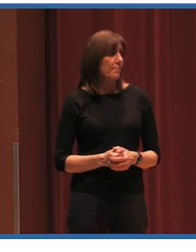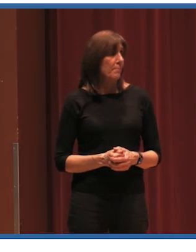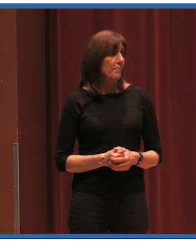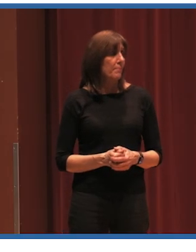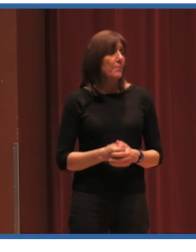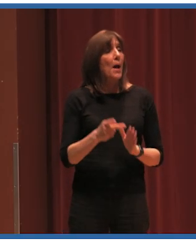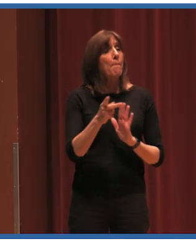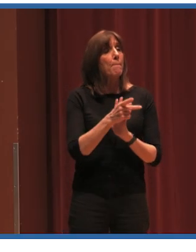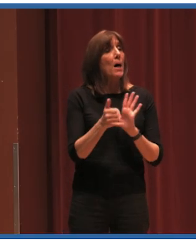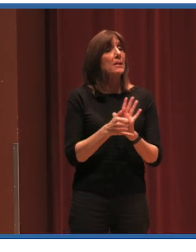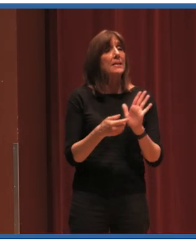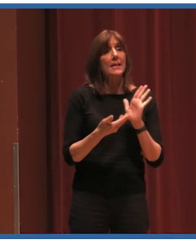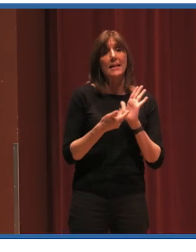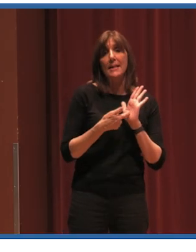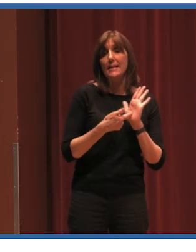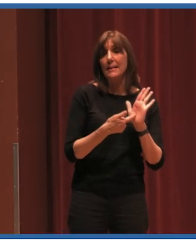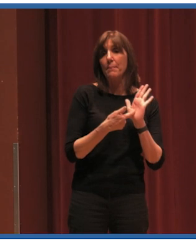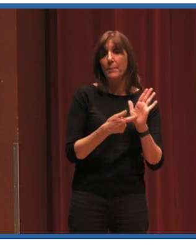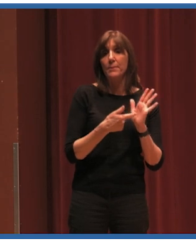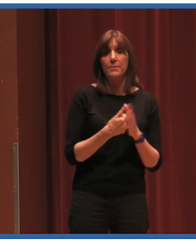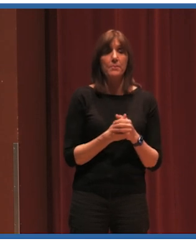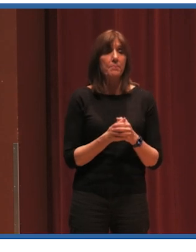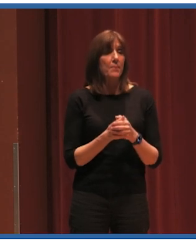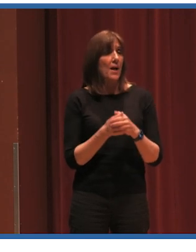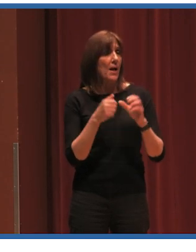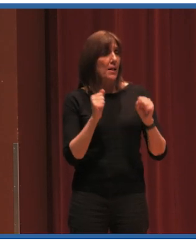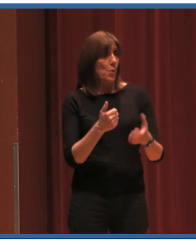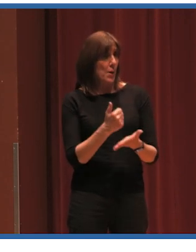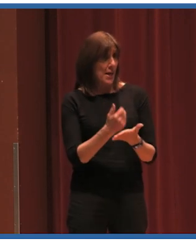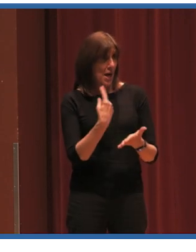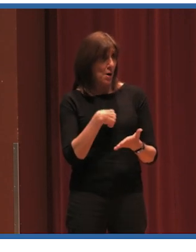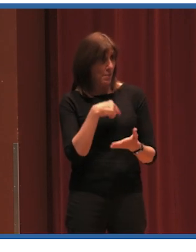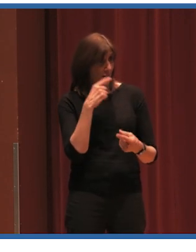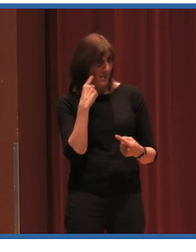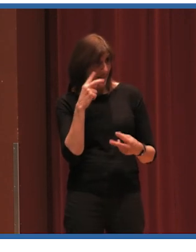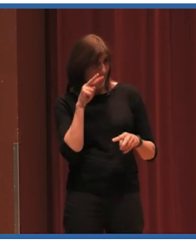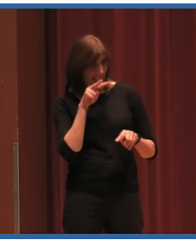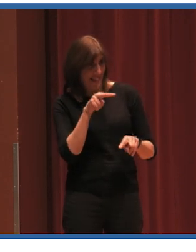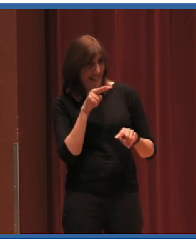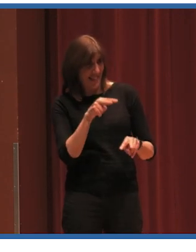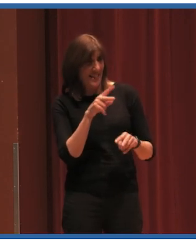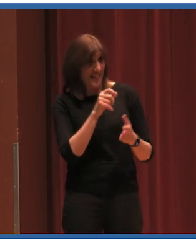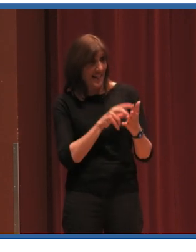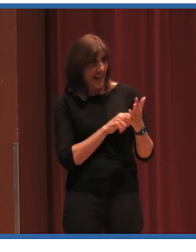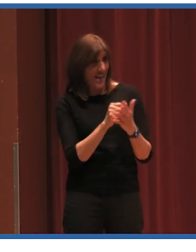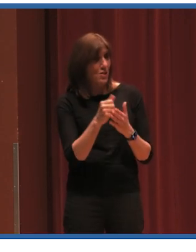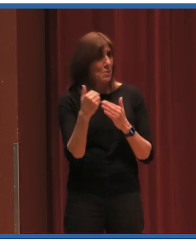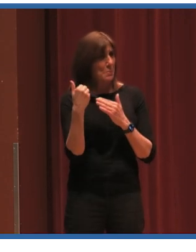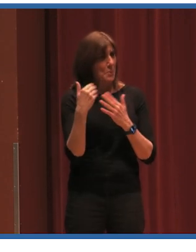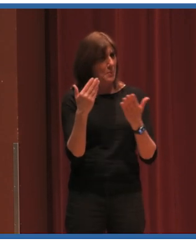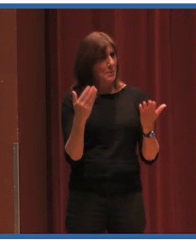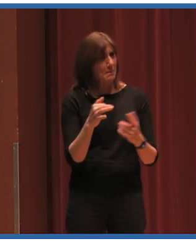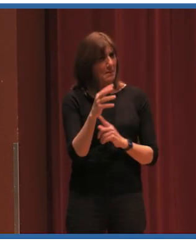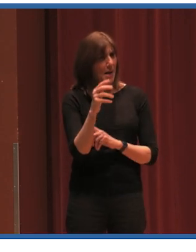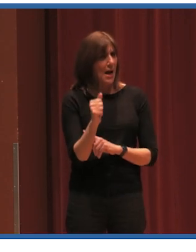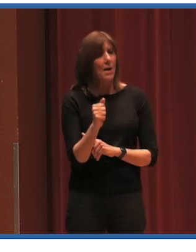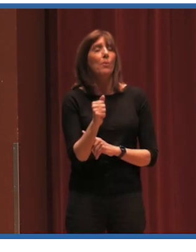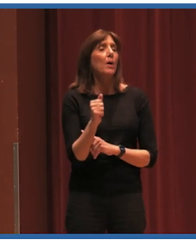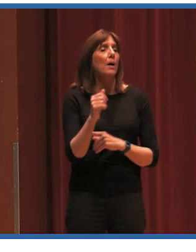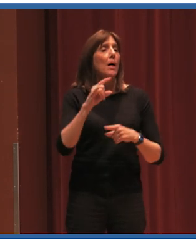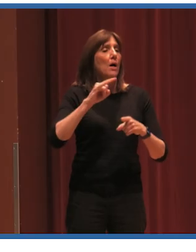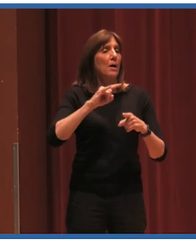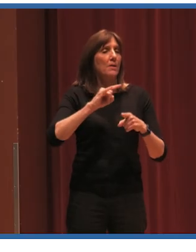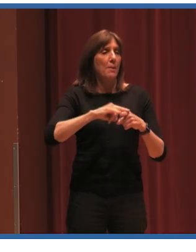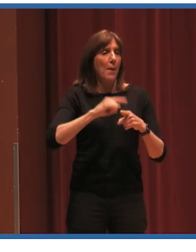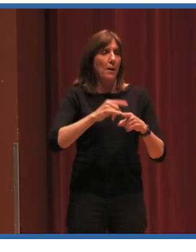Some policy examples that we think could really help address the cancer burden in Iowa. I've already mentioned that increasing the tobacco tax by at